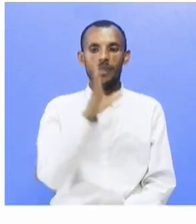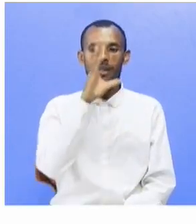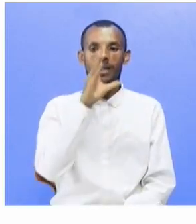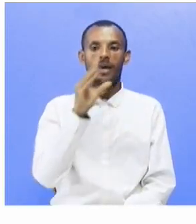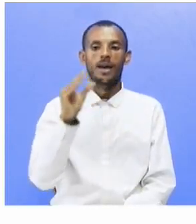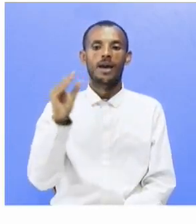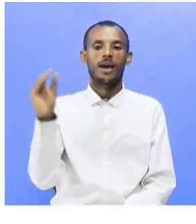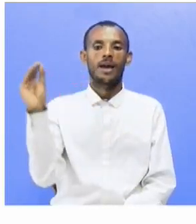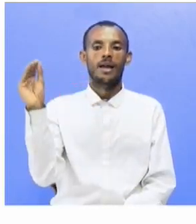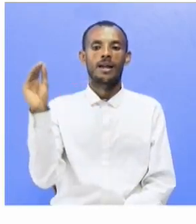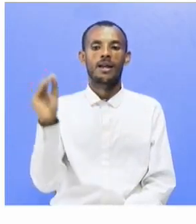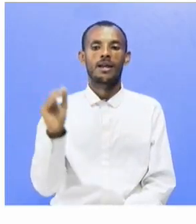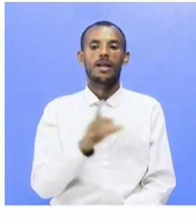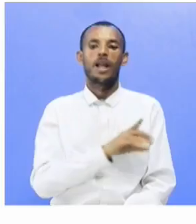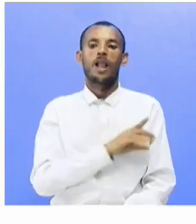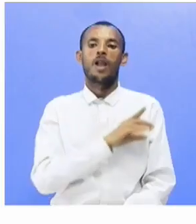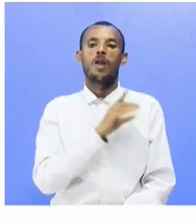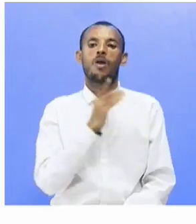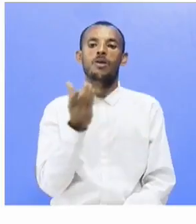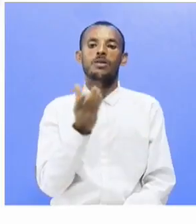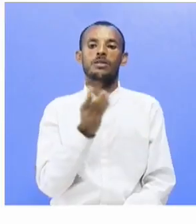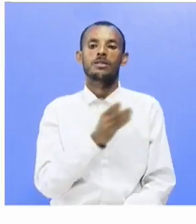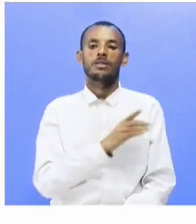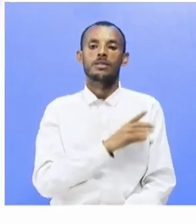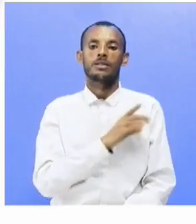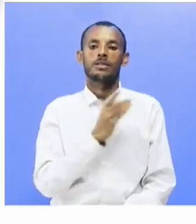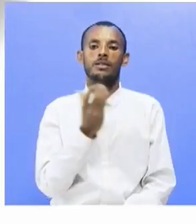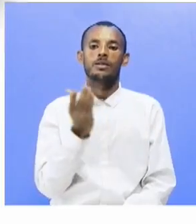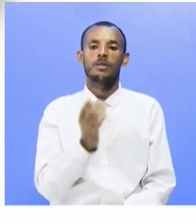and loss